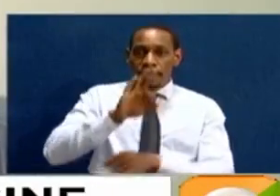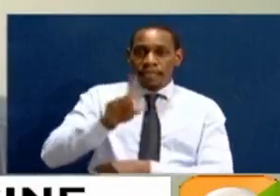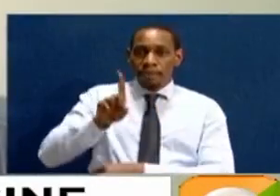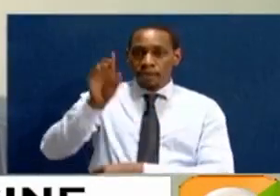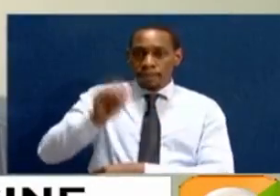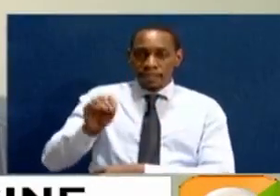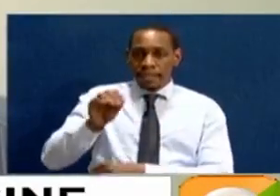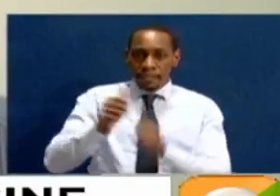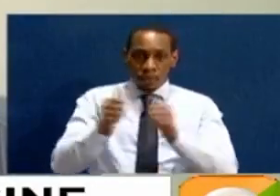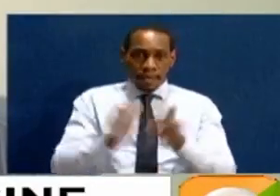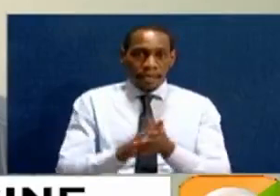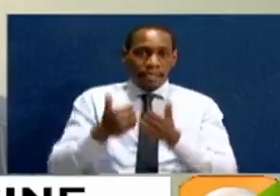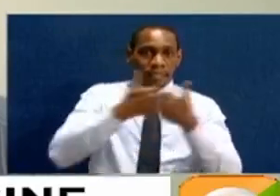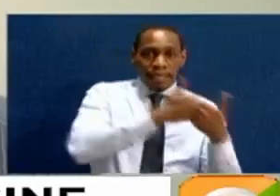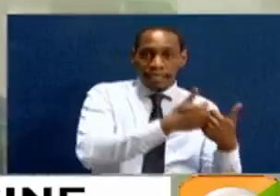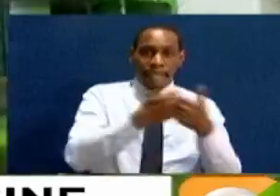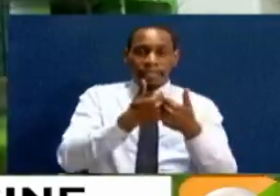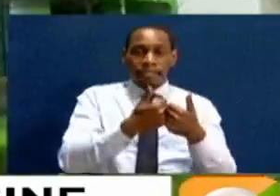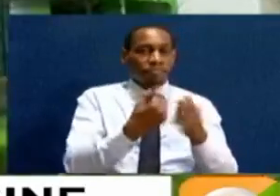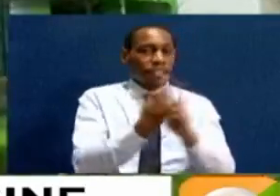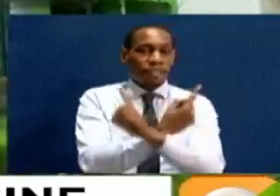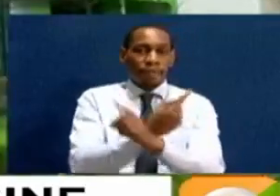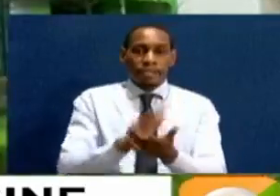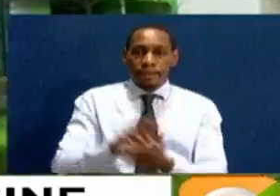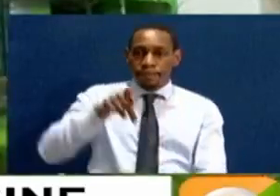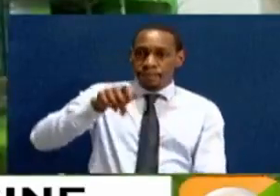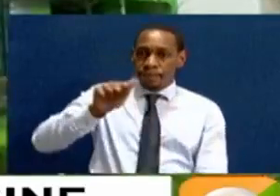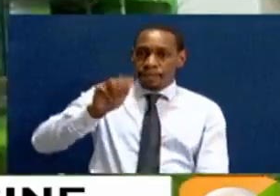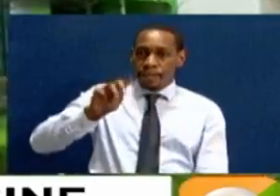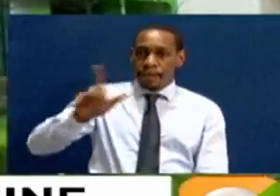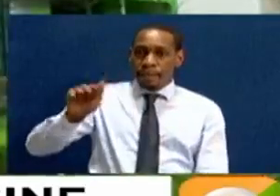31% efficacious. So the challenges are different. Pamela Seeger, Citizen TV.